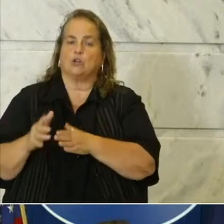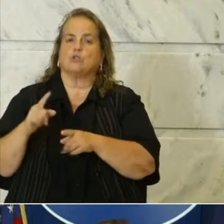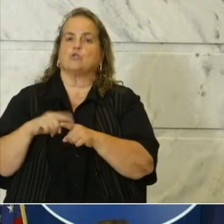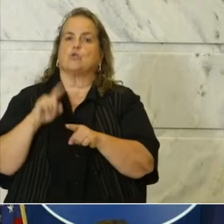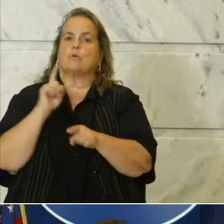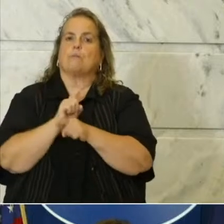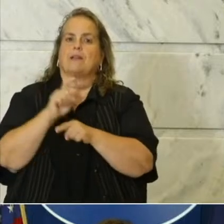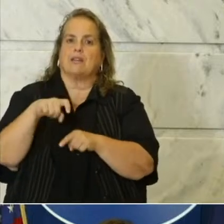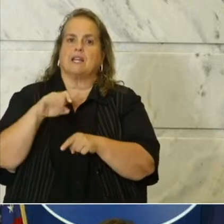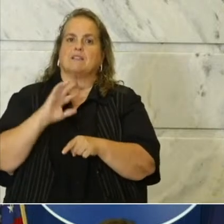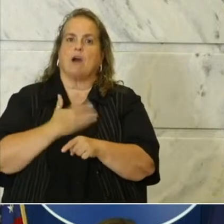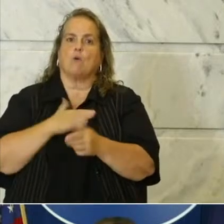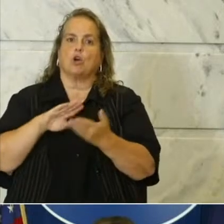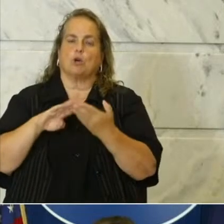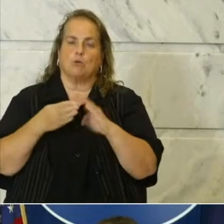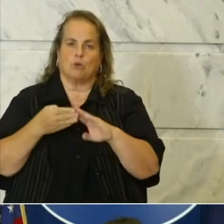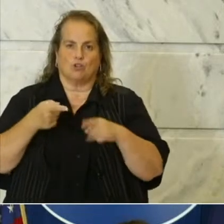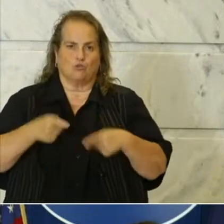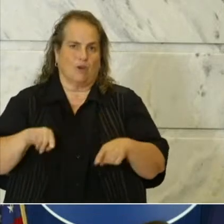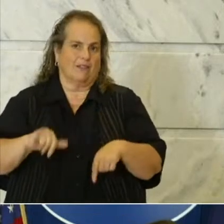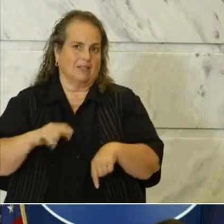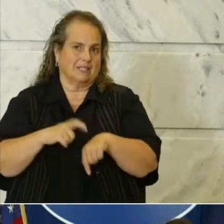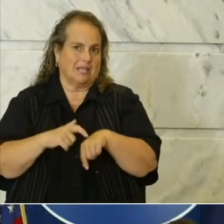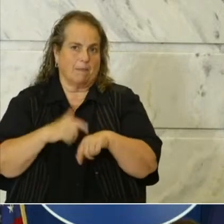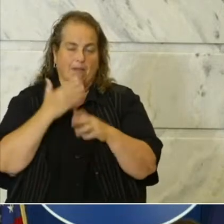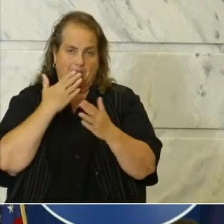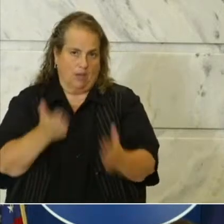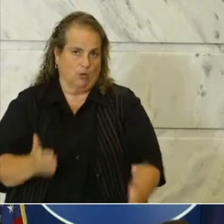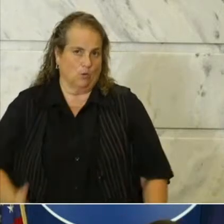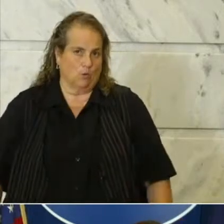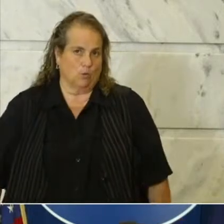this unprecedented time. Thank you.